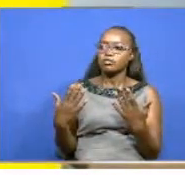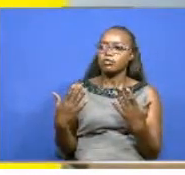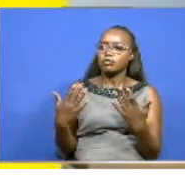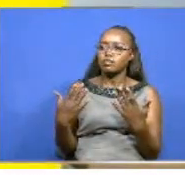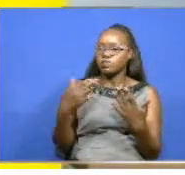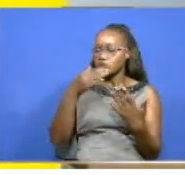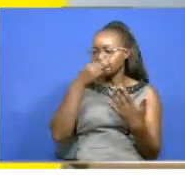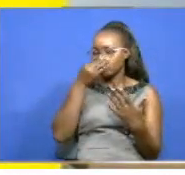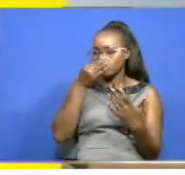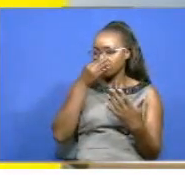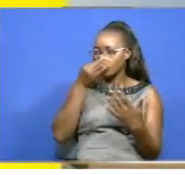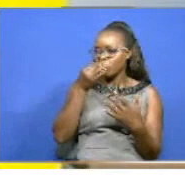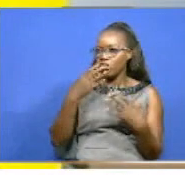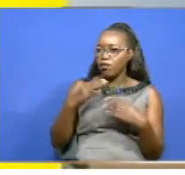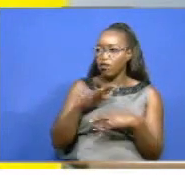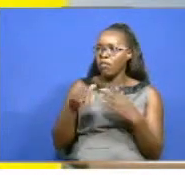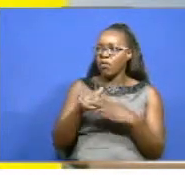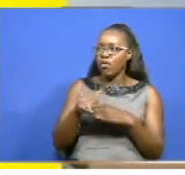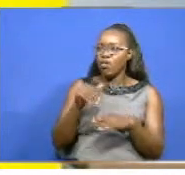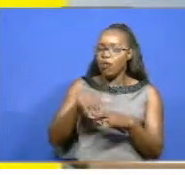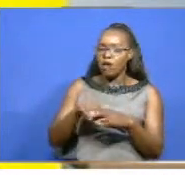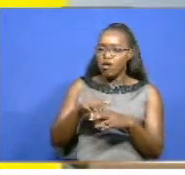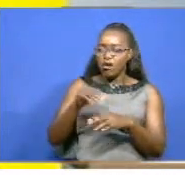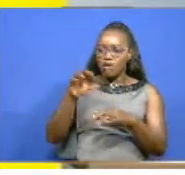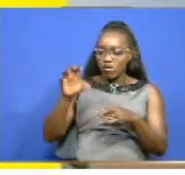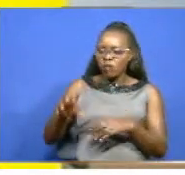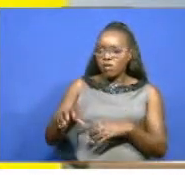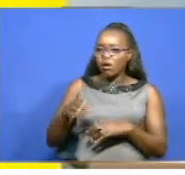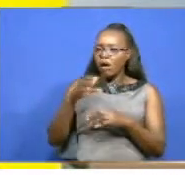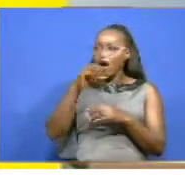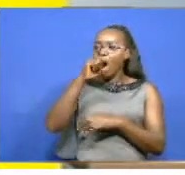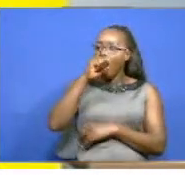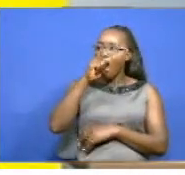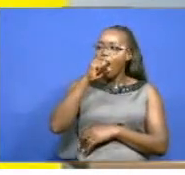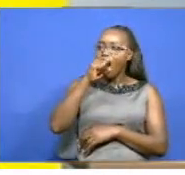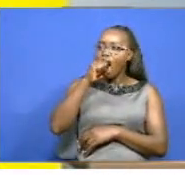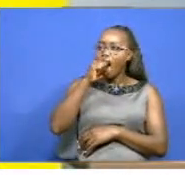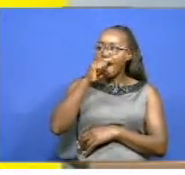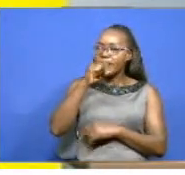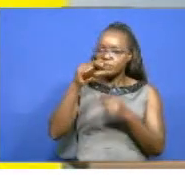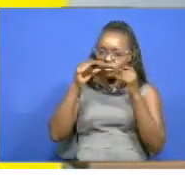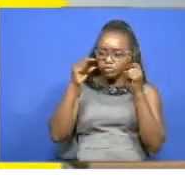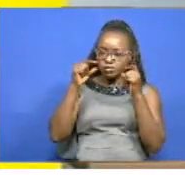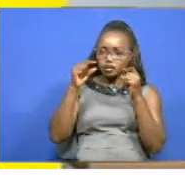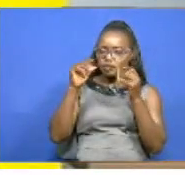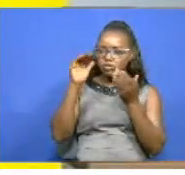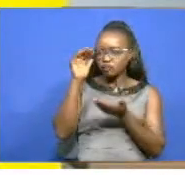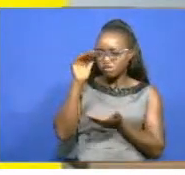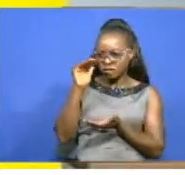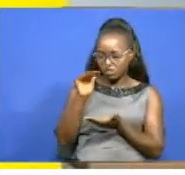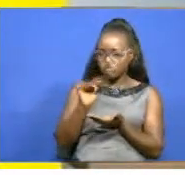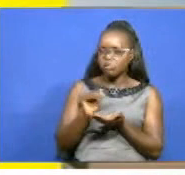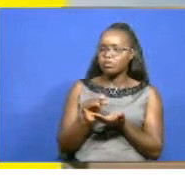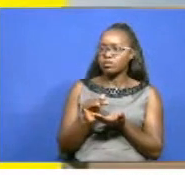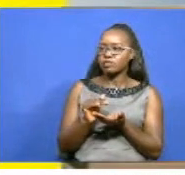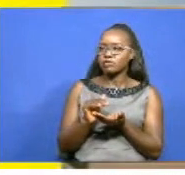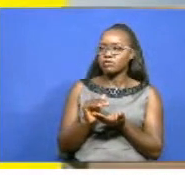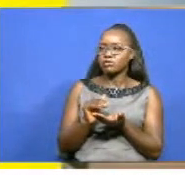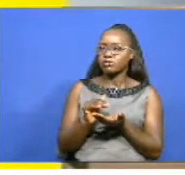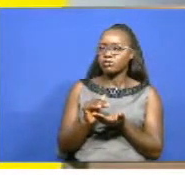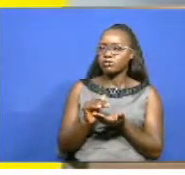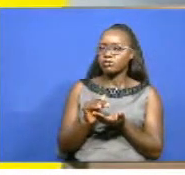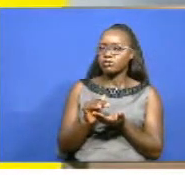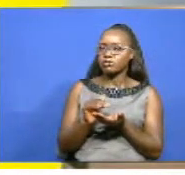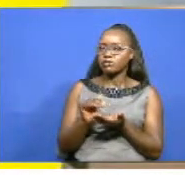everybody used to get when you are in the matatu and they cough now is reduced by the mask. So these, obviously,